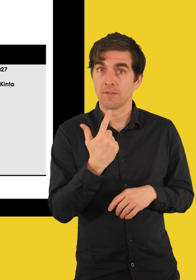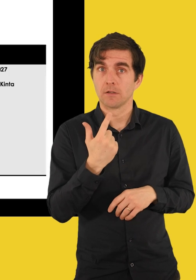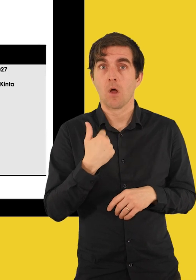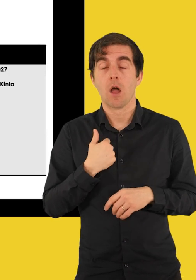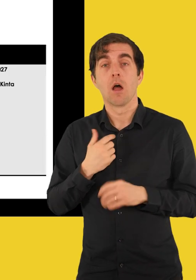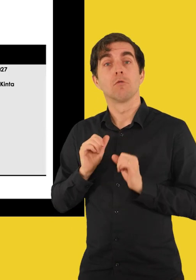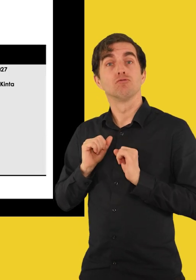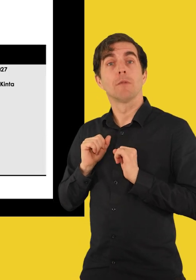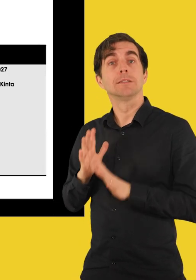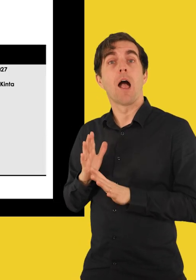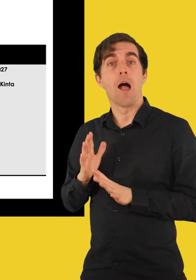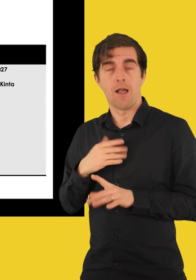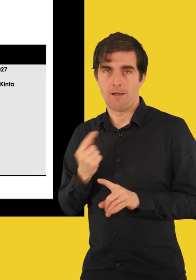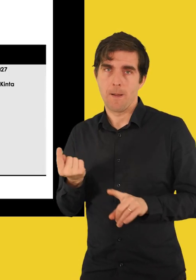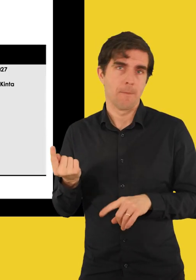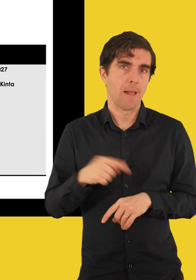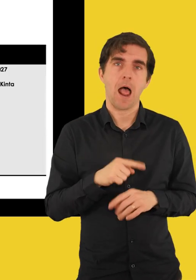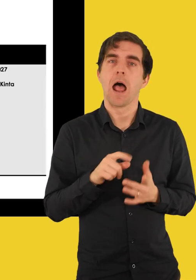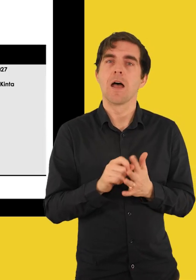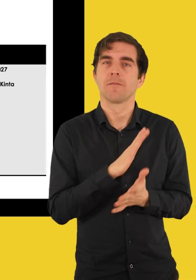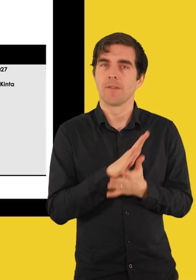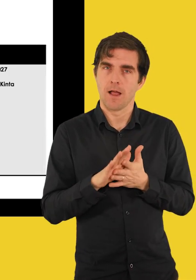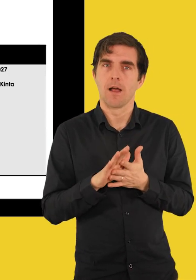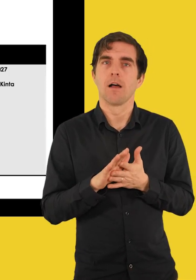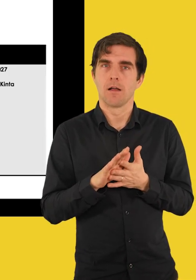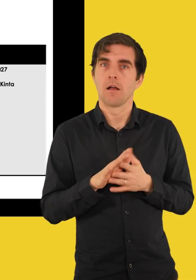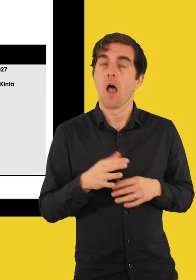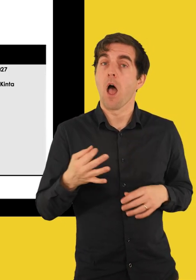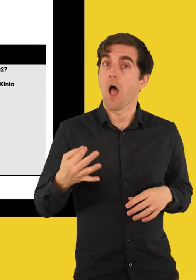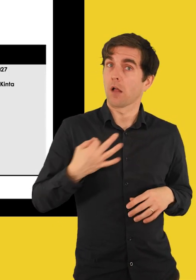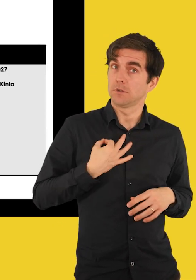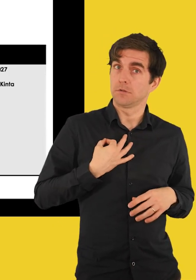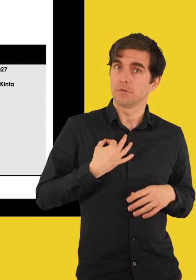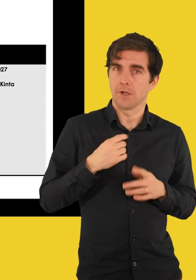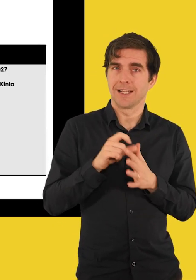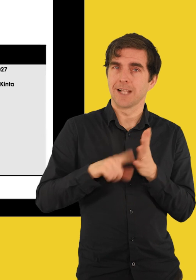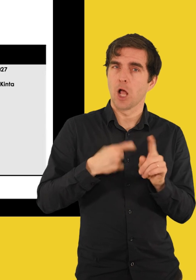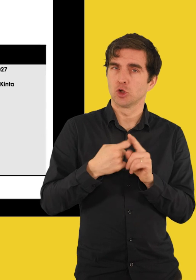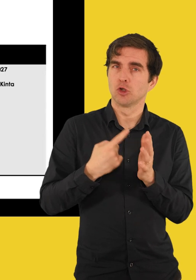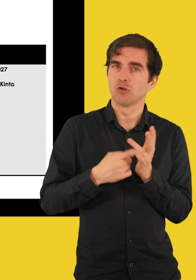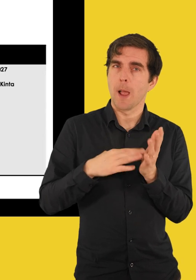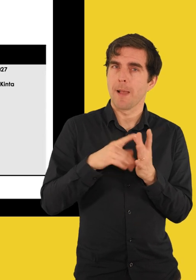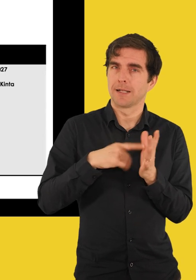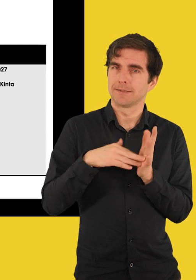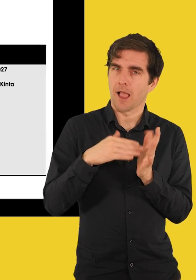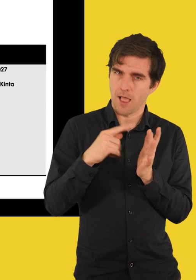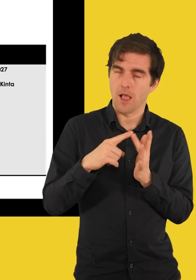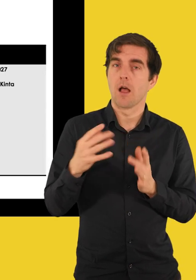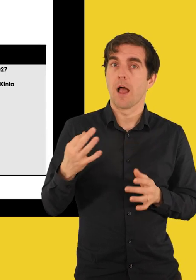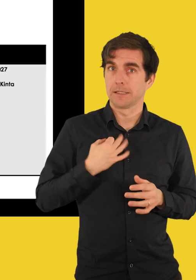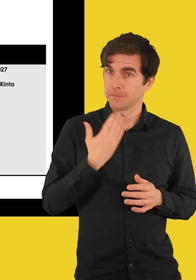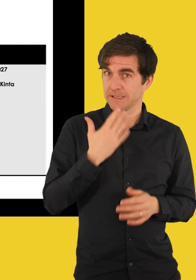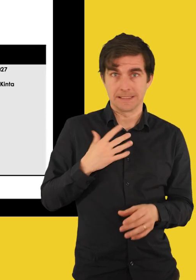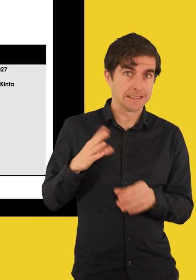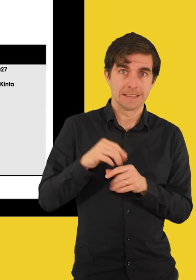I retired as mayor, I came back to Ipoh and I was asked by the mayor,